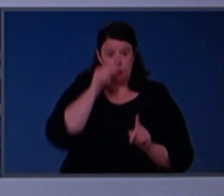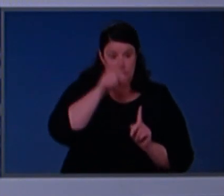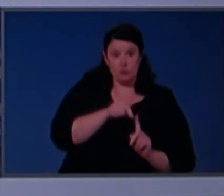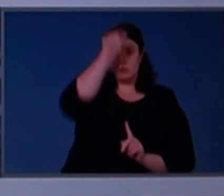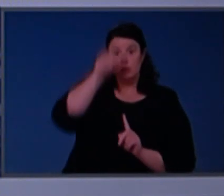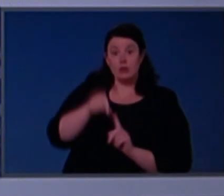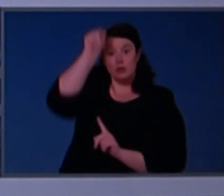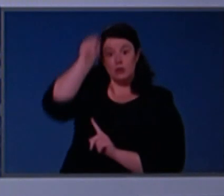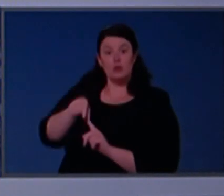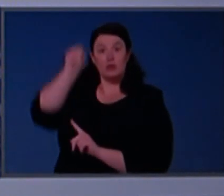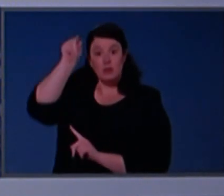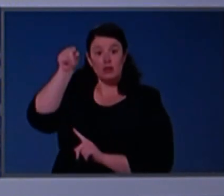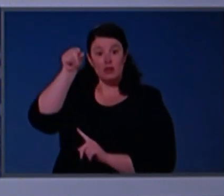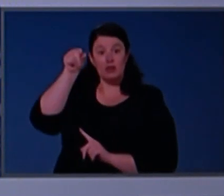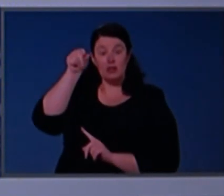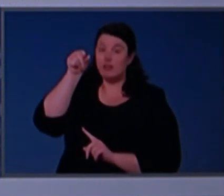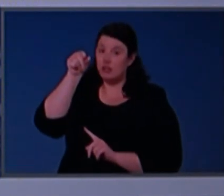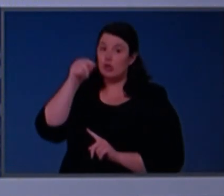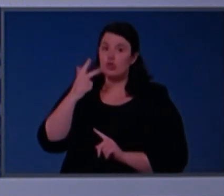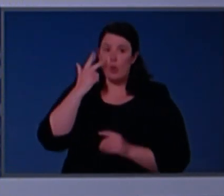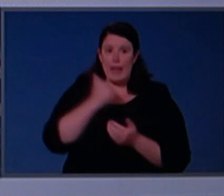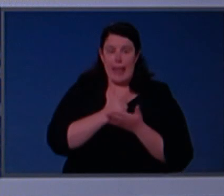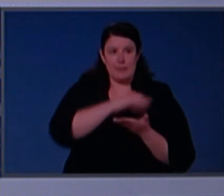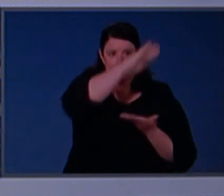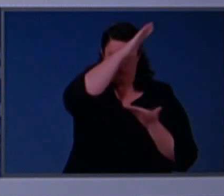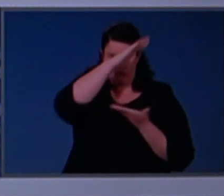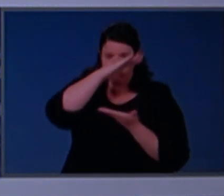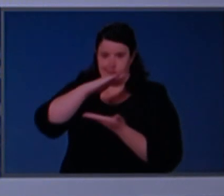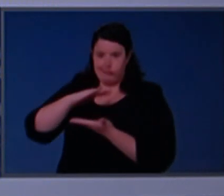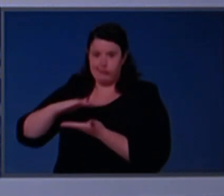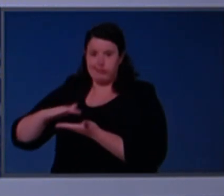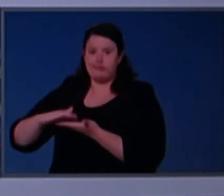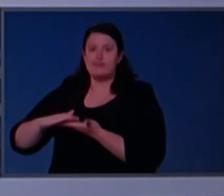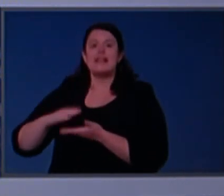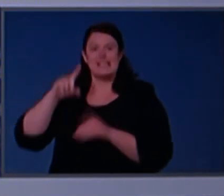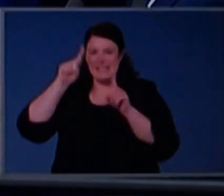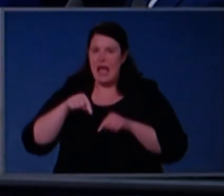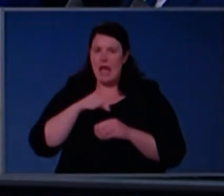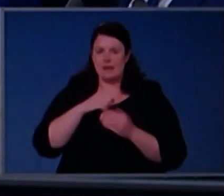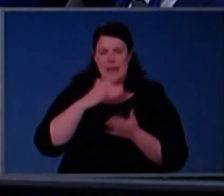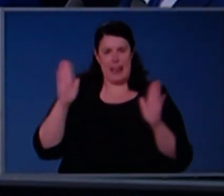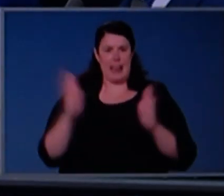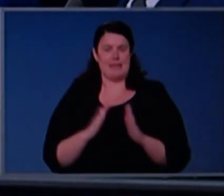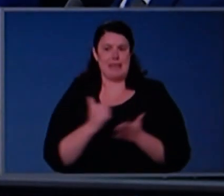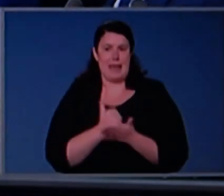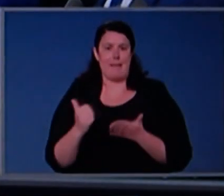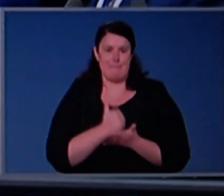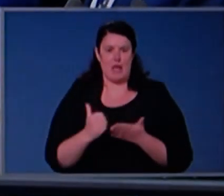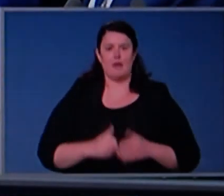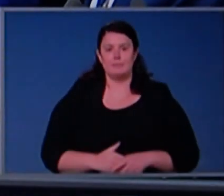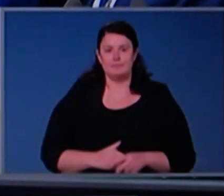case numbers are right at the lower end of what they might have predicted in this model. Have the next